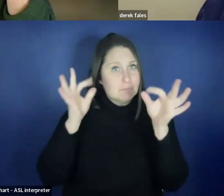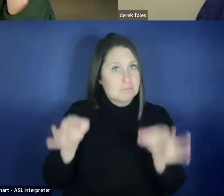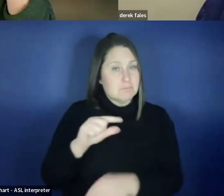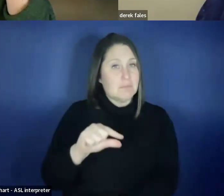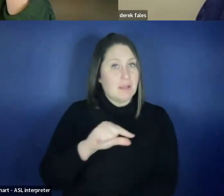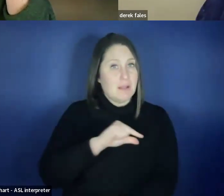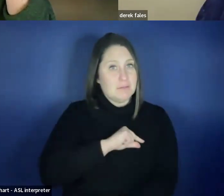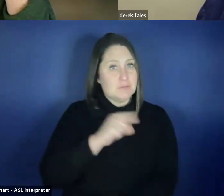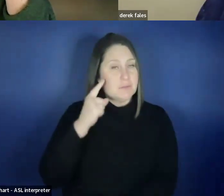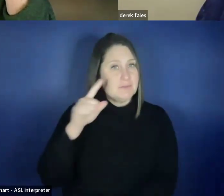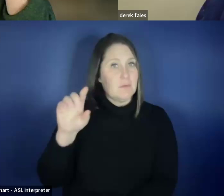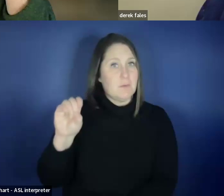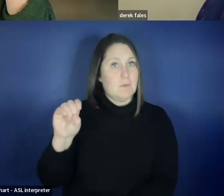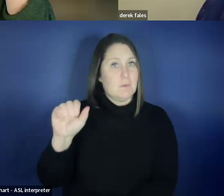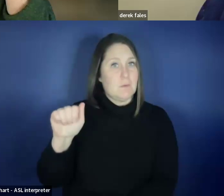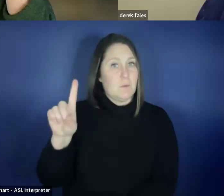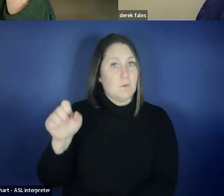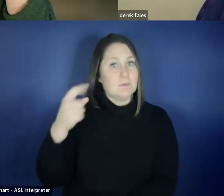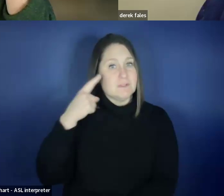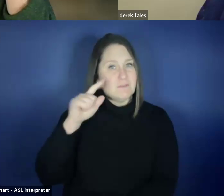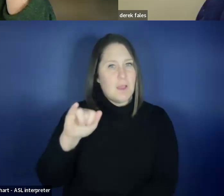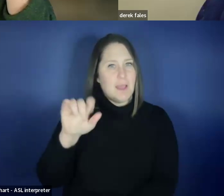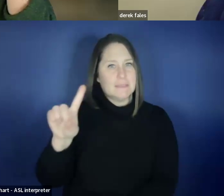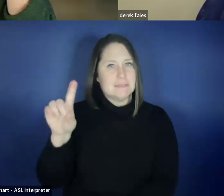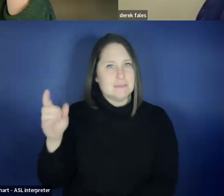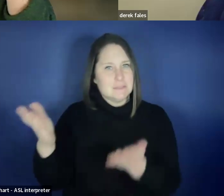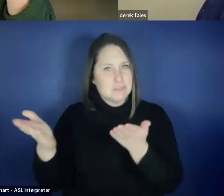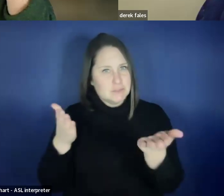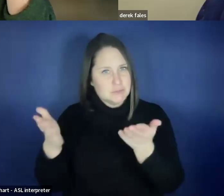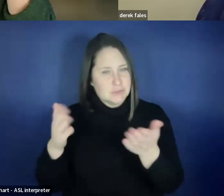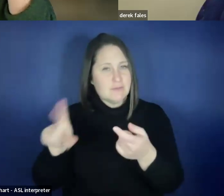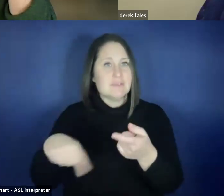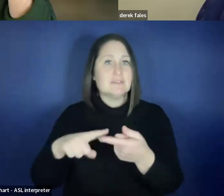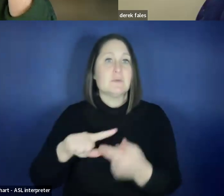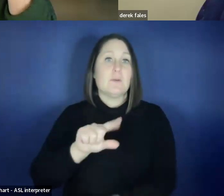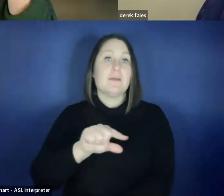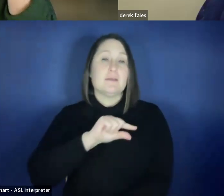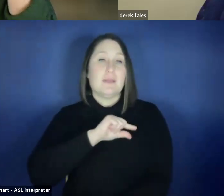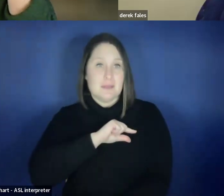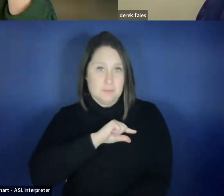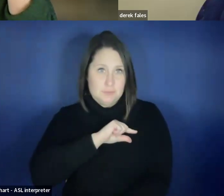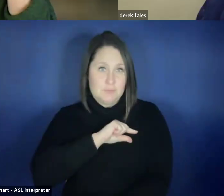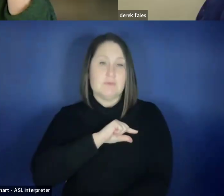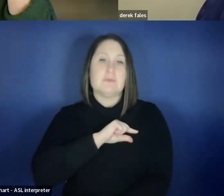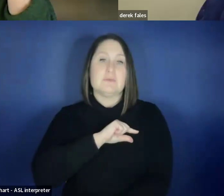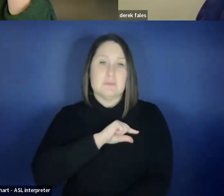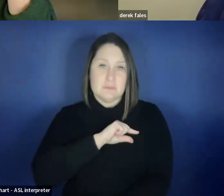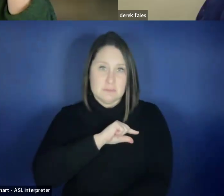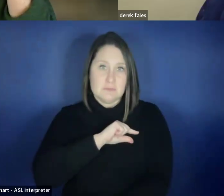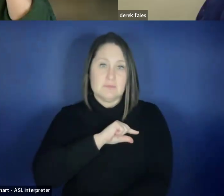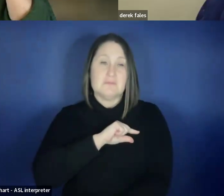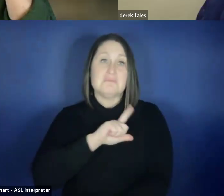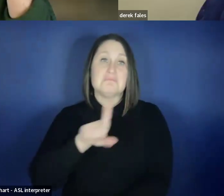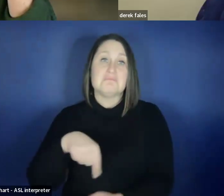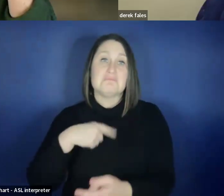for OADS, for IDD services. And then once they're eligible, then they can